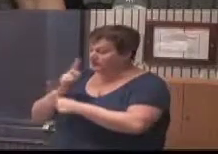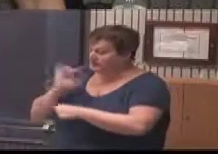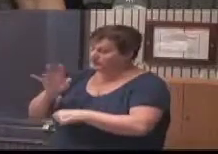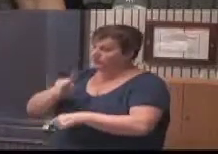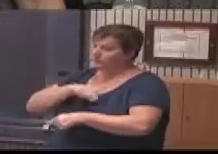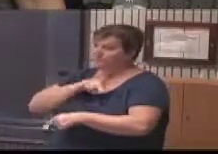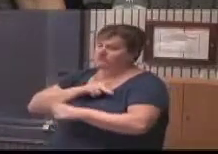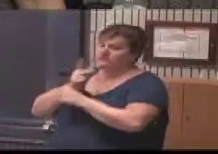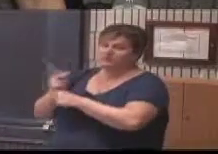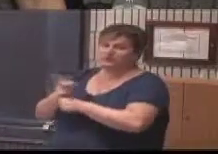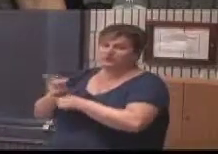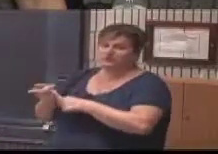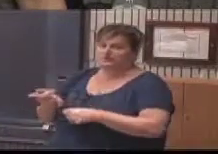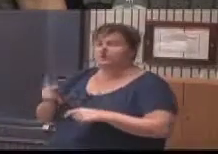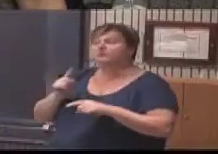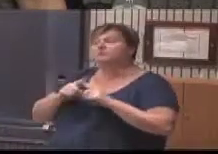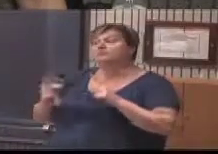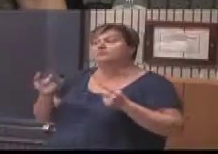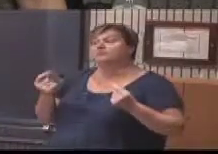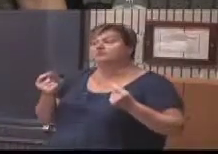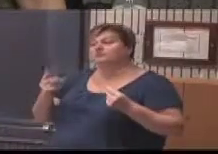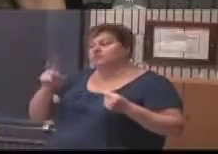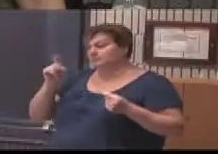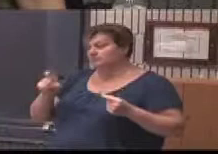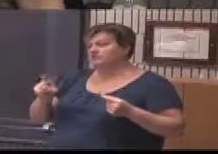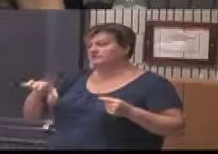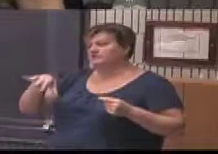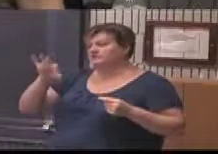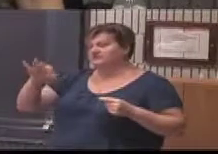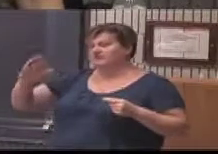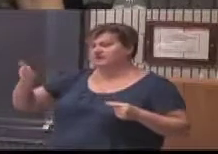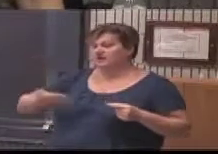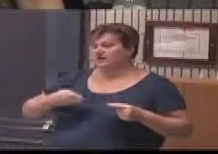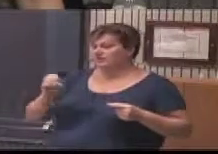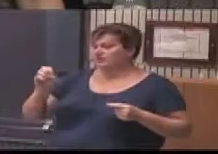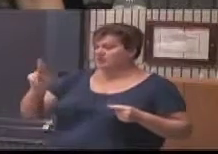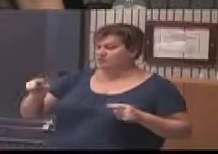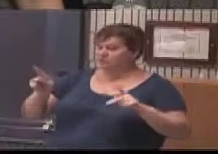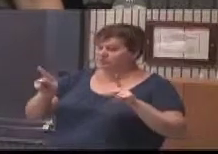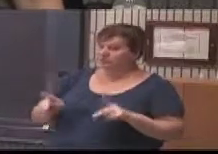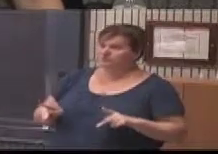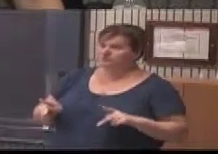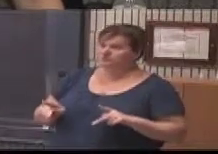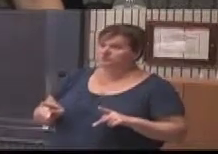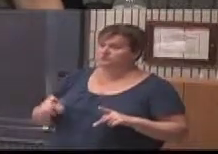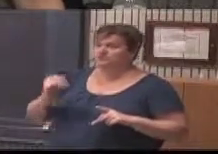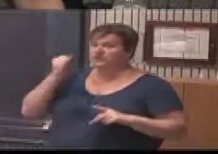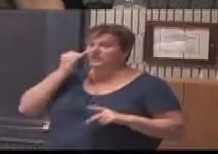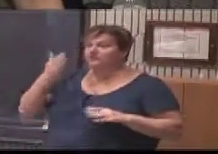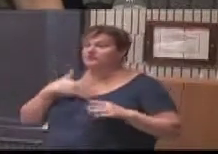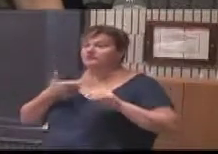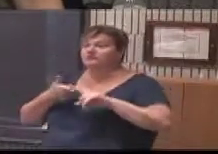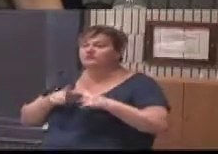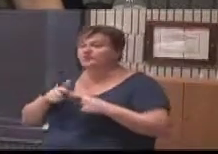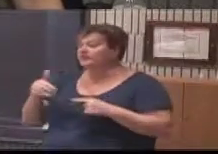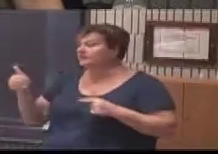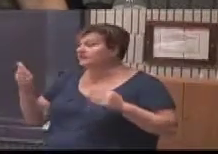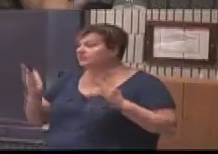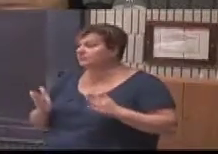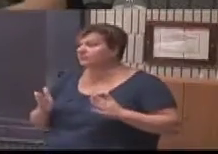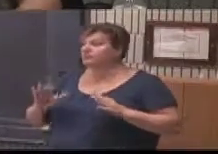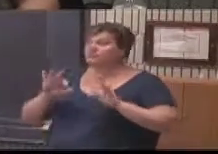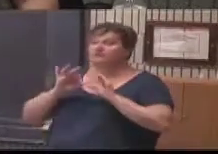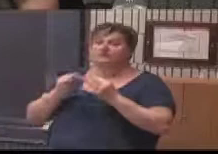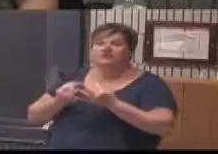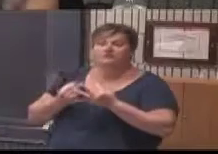personal care attendant program. The catch is you have to find and hire your own personal care attendant So if you have a friend or a neighbor or a family member who